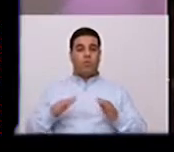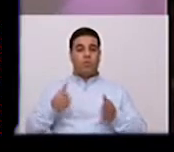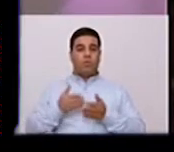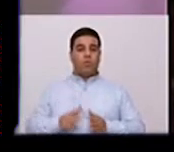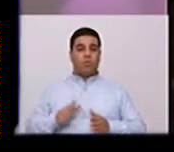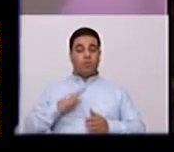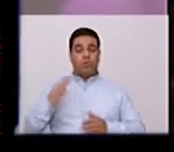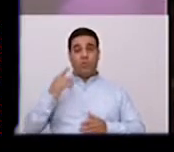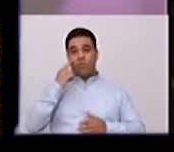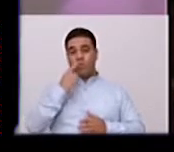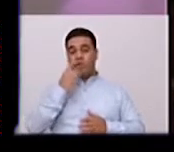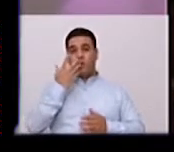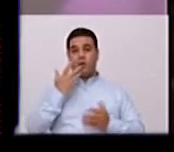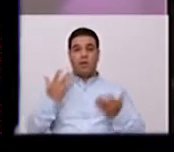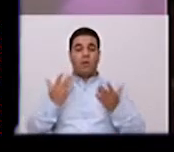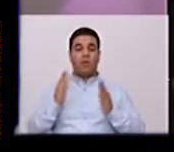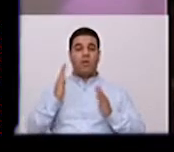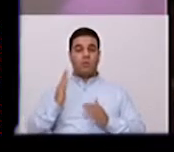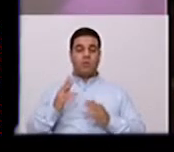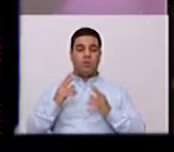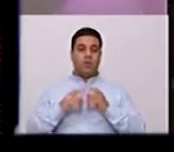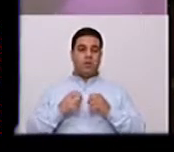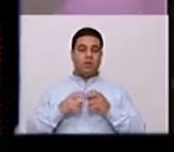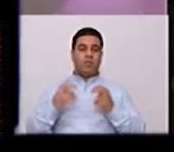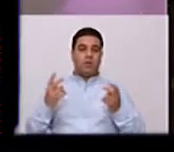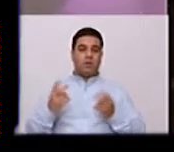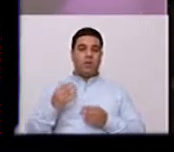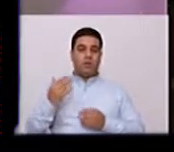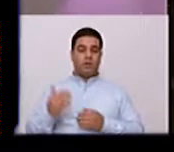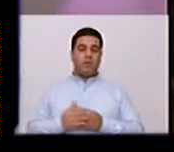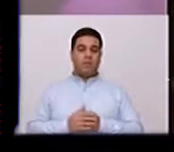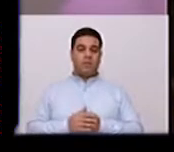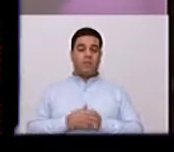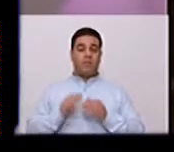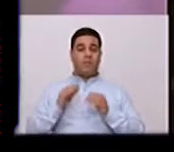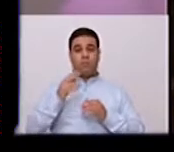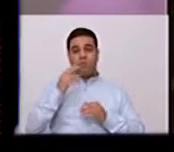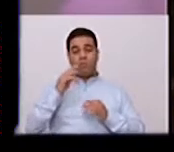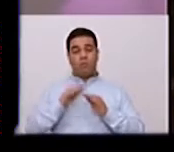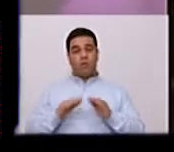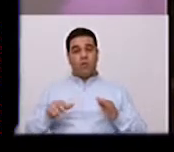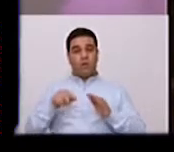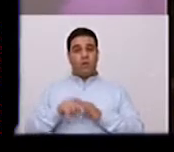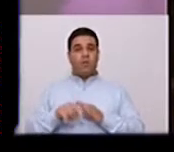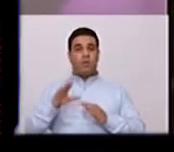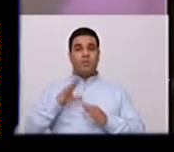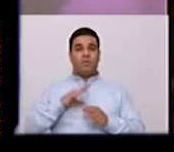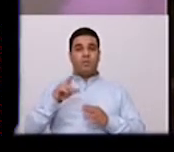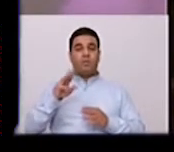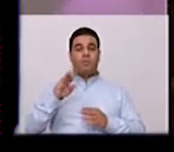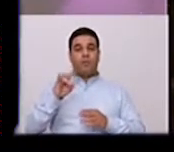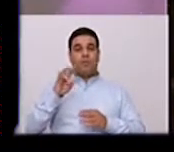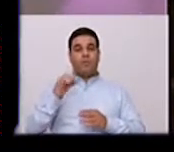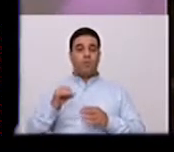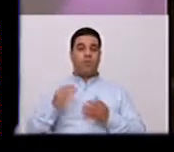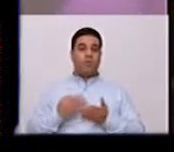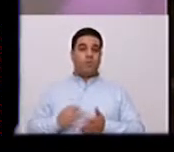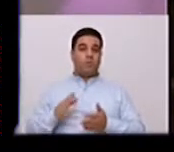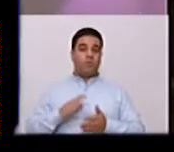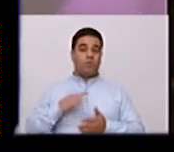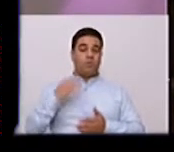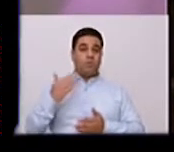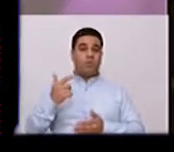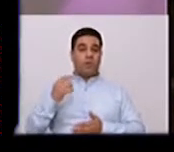rangi qanday bo'lishini tekshirishimiz kerak. Demak, bola agarda rezus manfiy tug'ilgan bo'lsa, demak